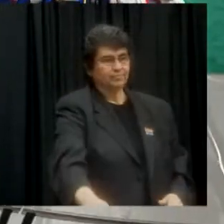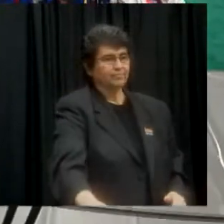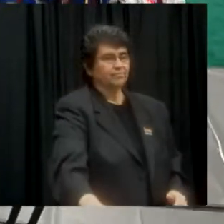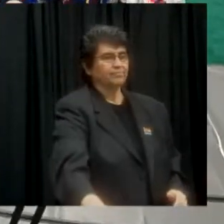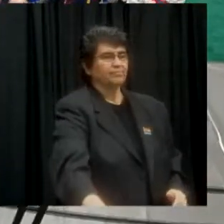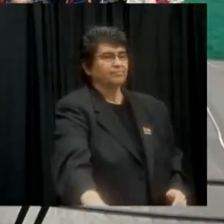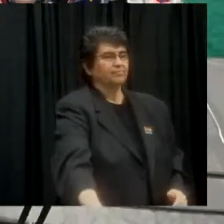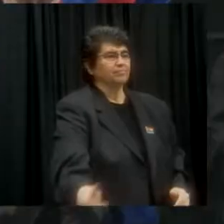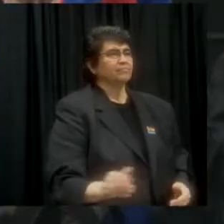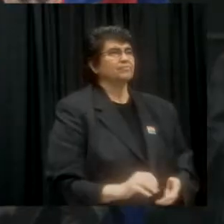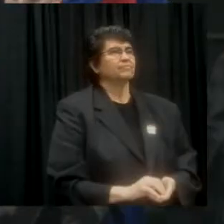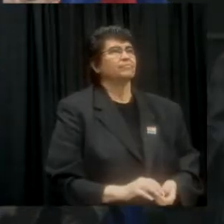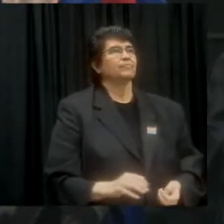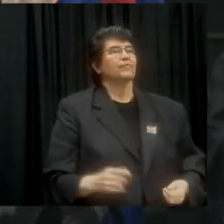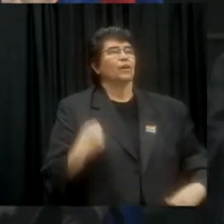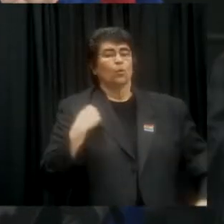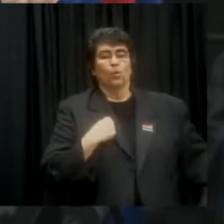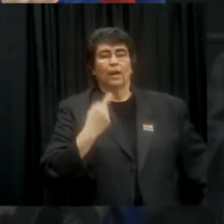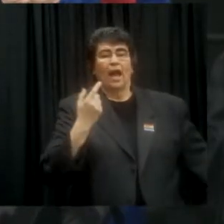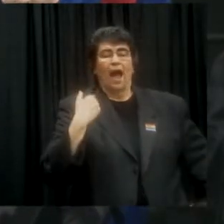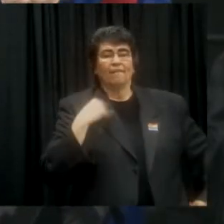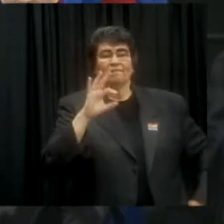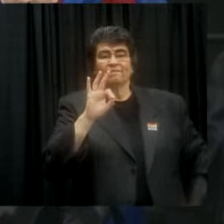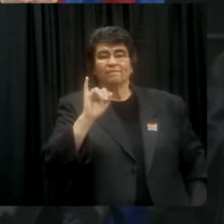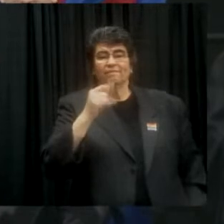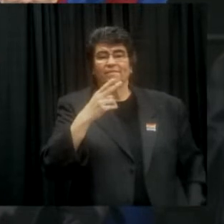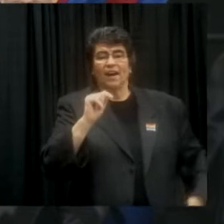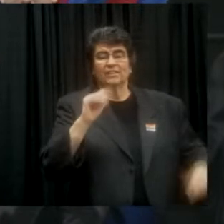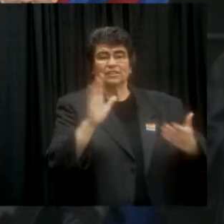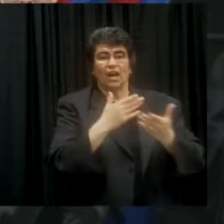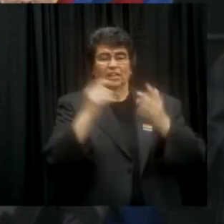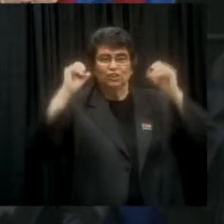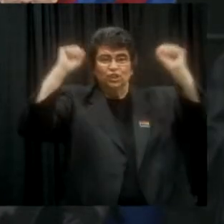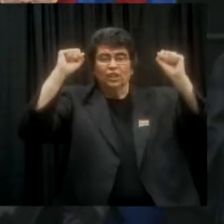Okay, as we get ready for our fight song, how about three big cheers?